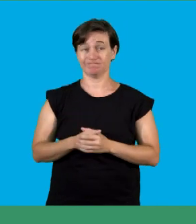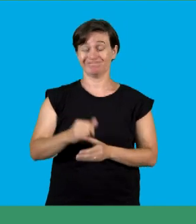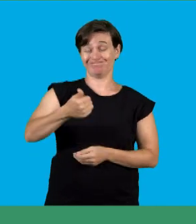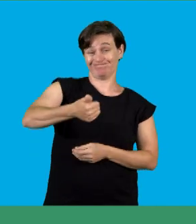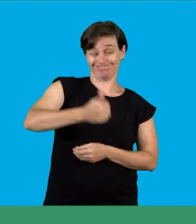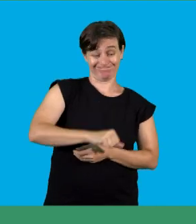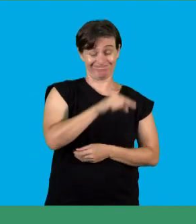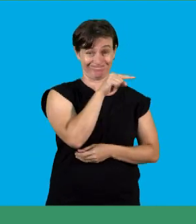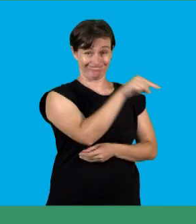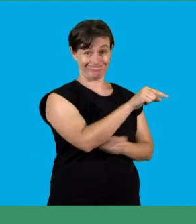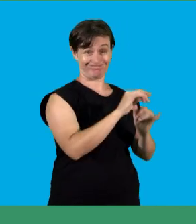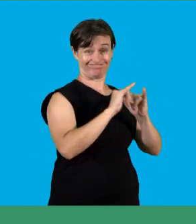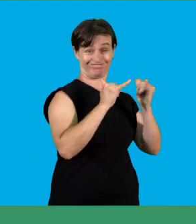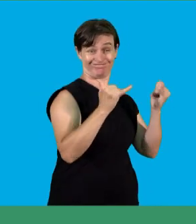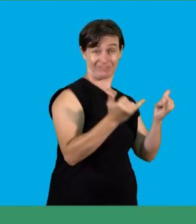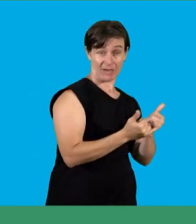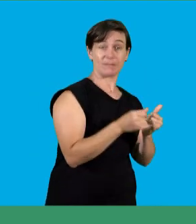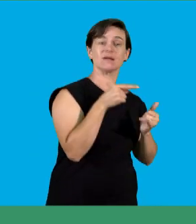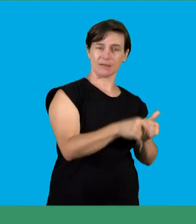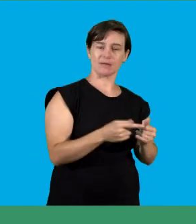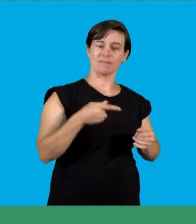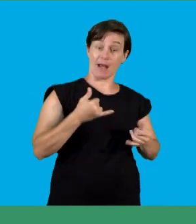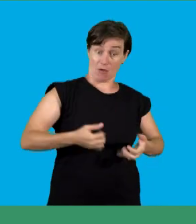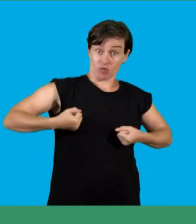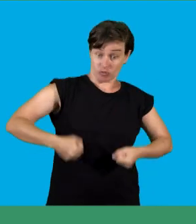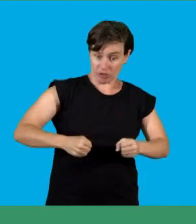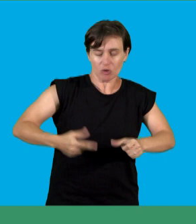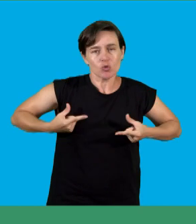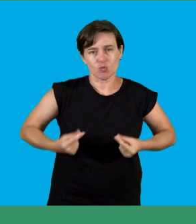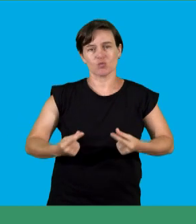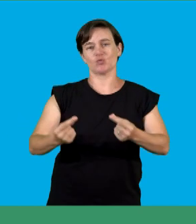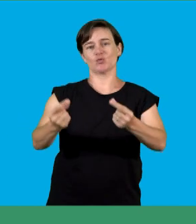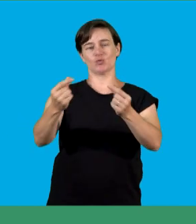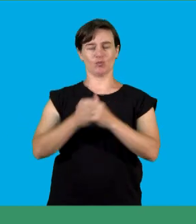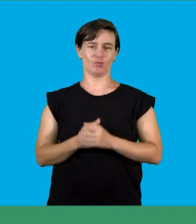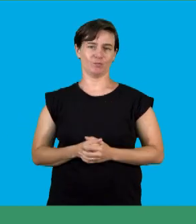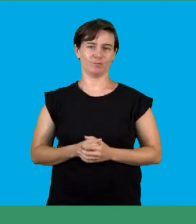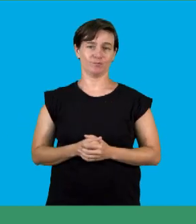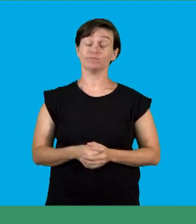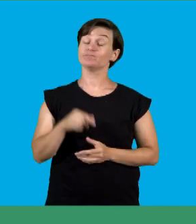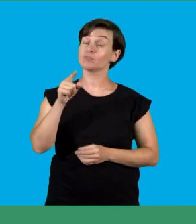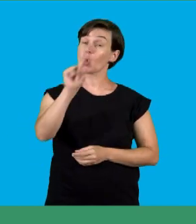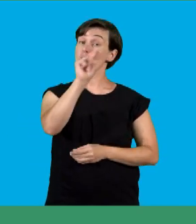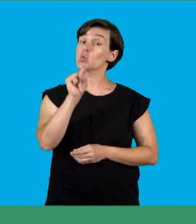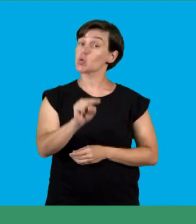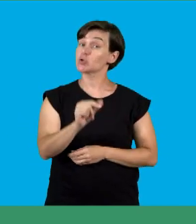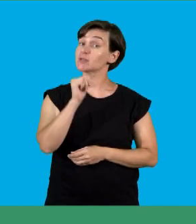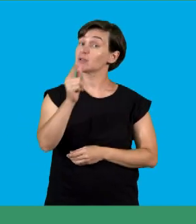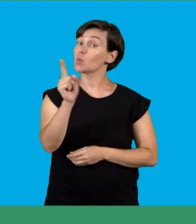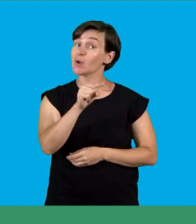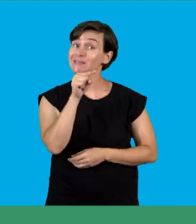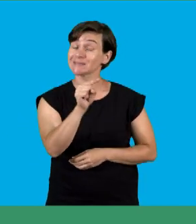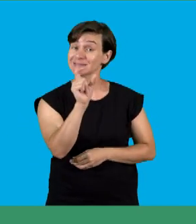MAP manufacturer put their strategy into action. So don't forget the question. It